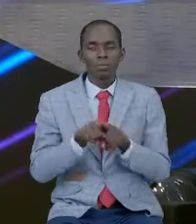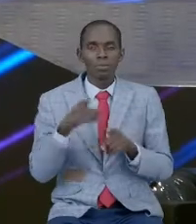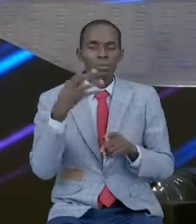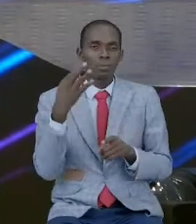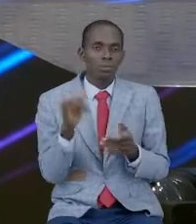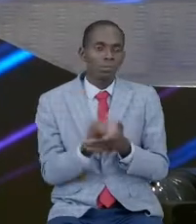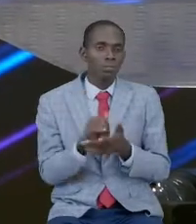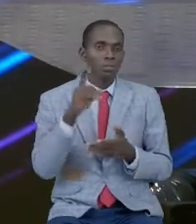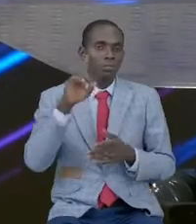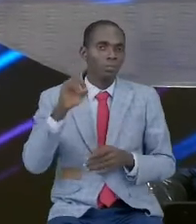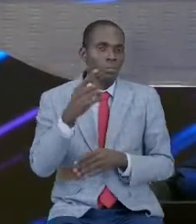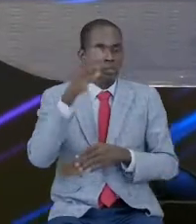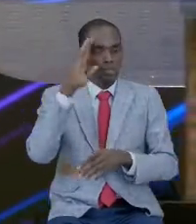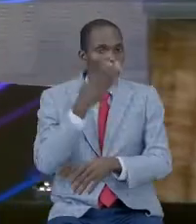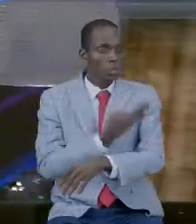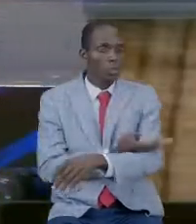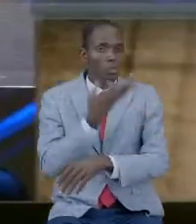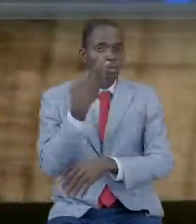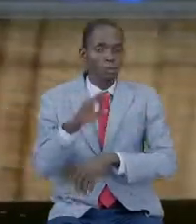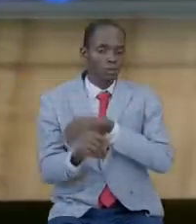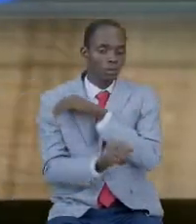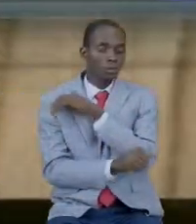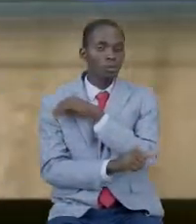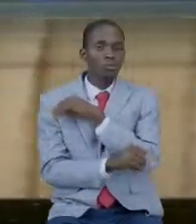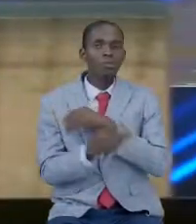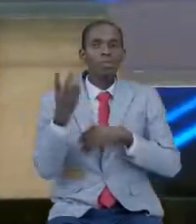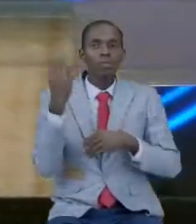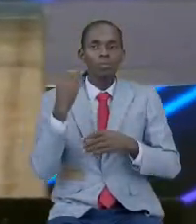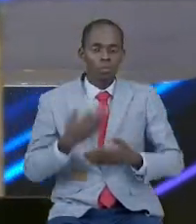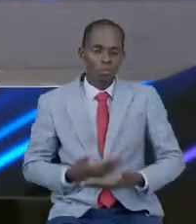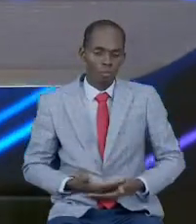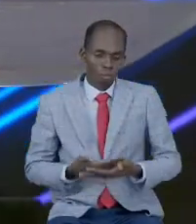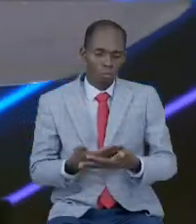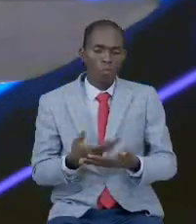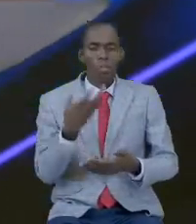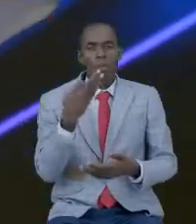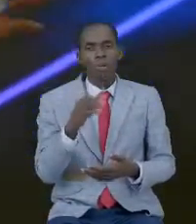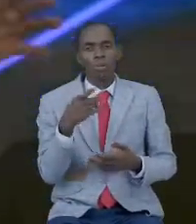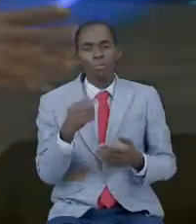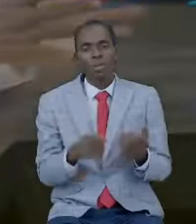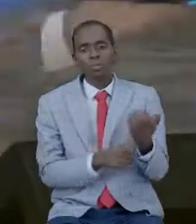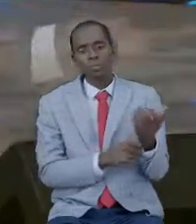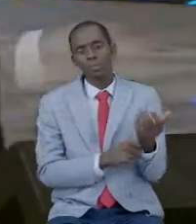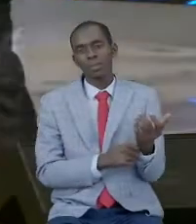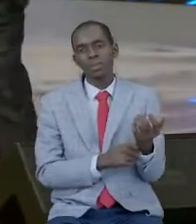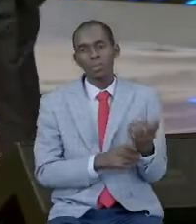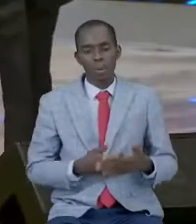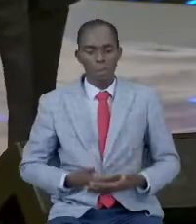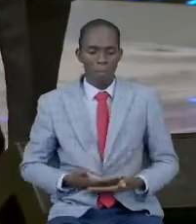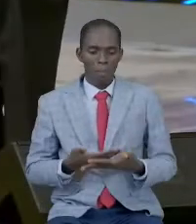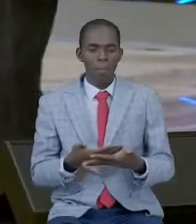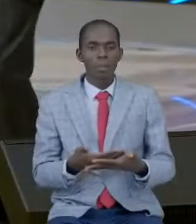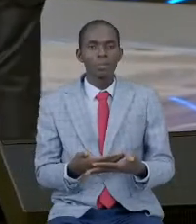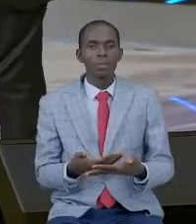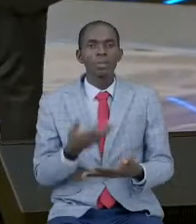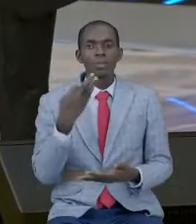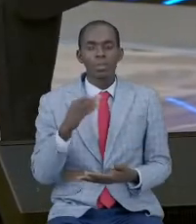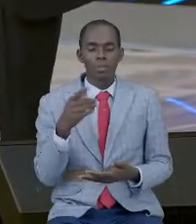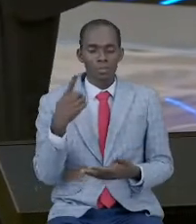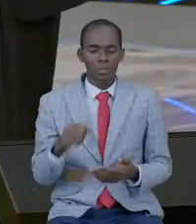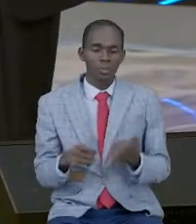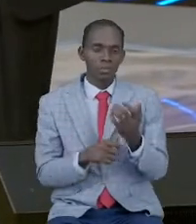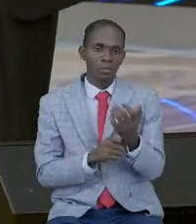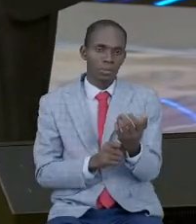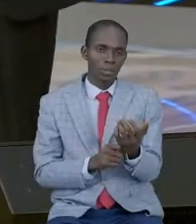Abraham, were born of the flesh. born of the